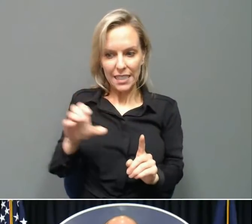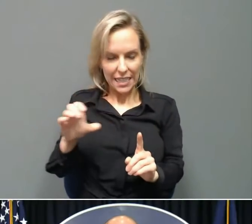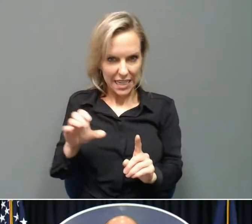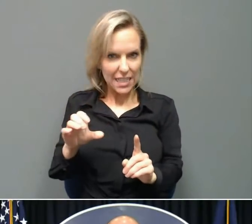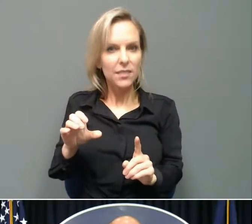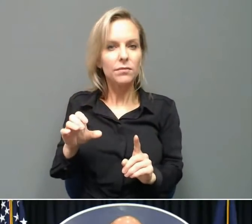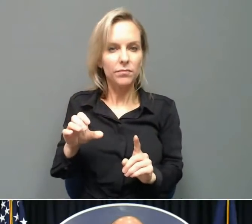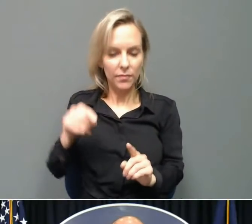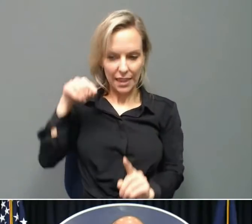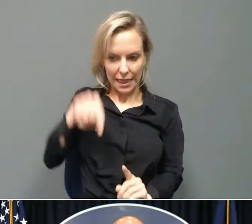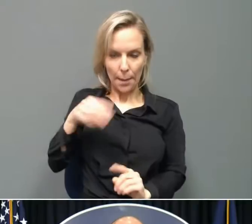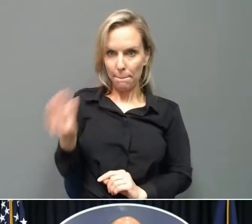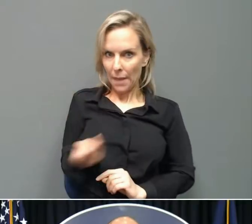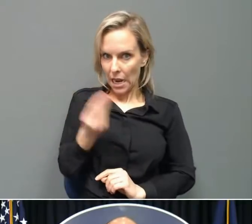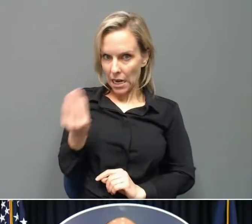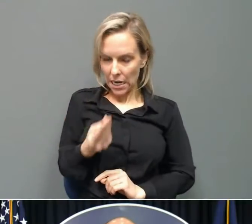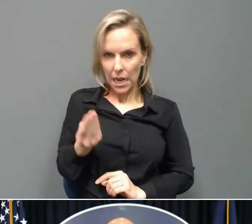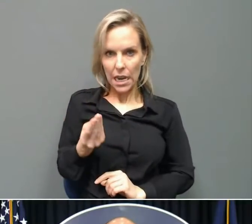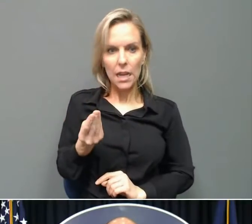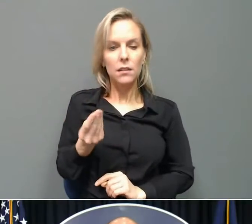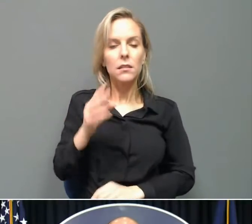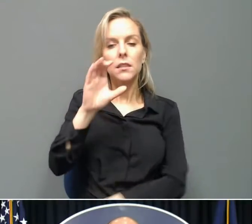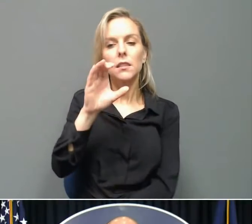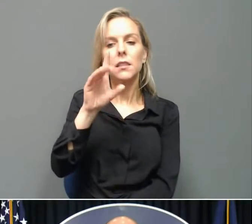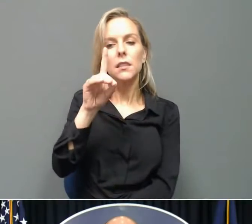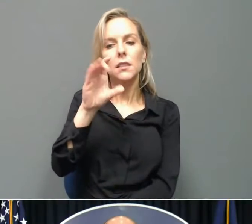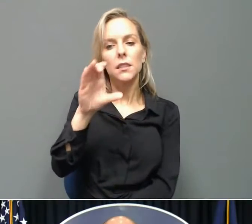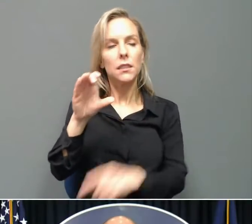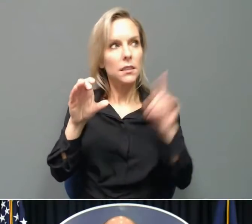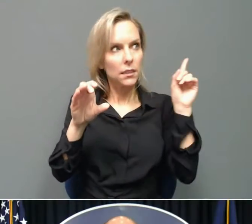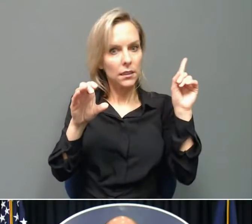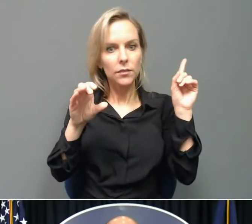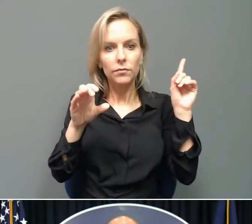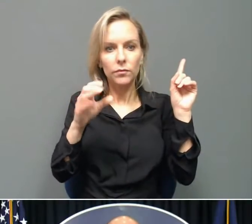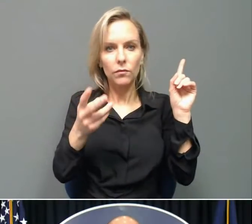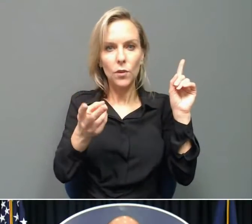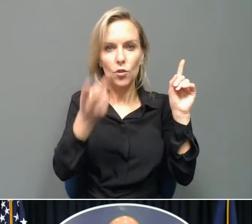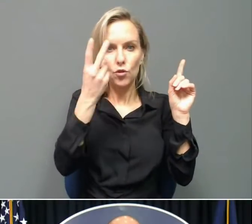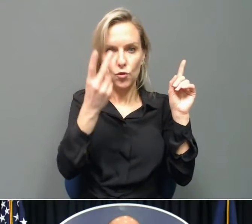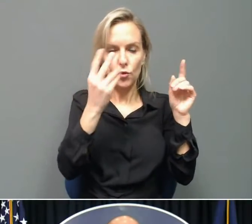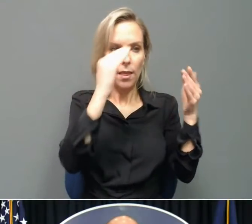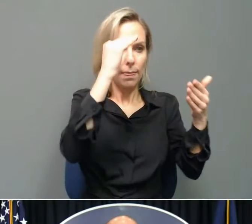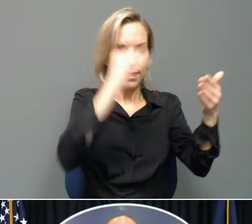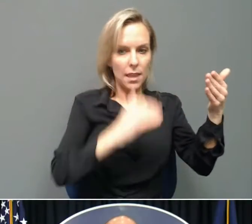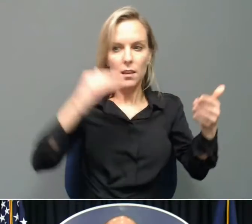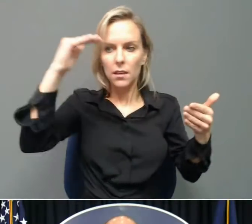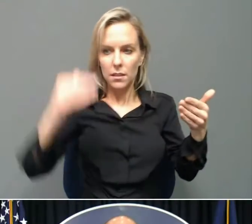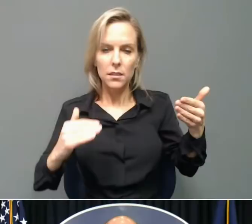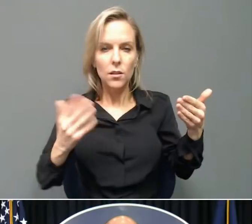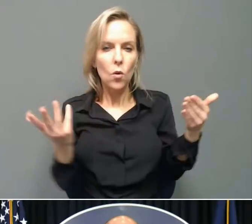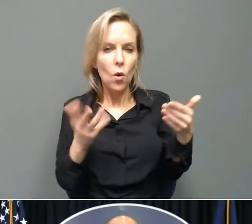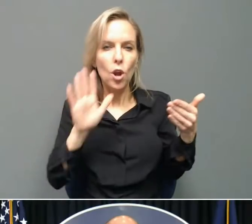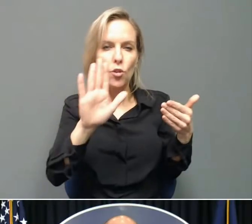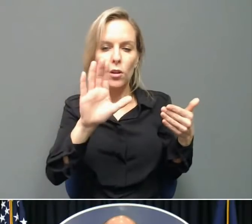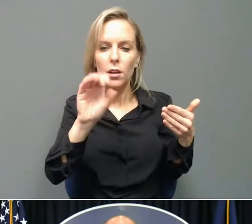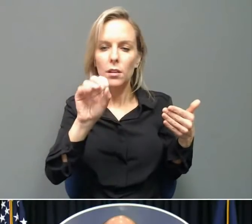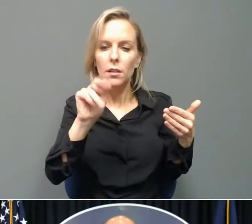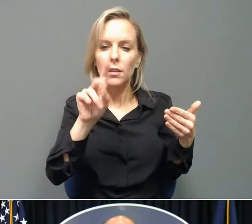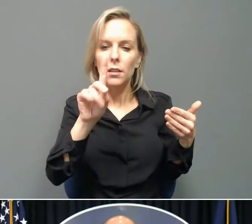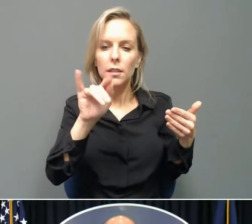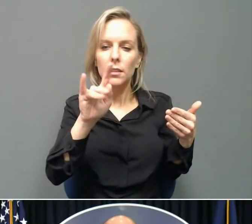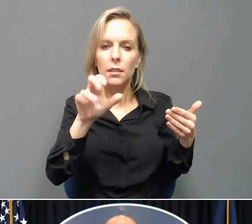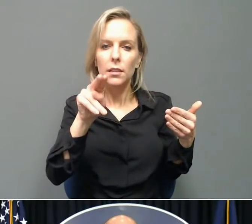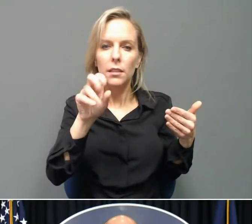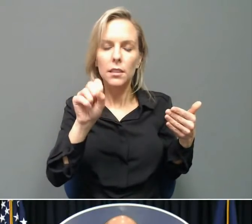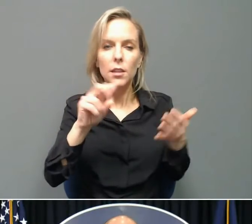coming Monday. The CDC has 2 lists of conditions that may place you at elevated risk for severe COVID